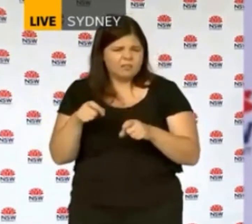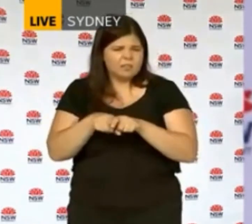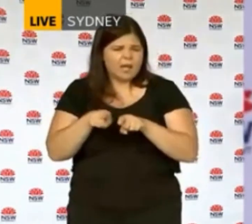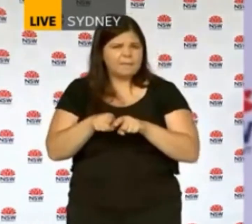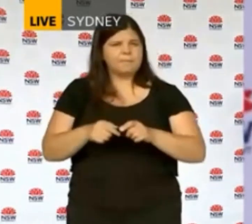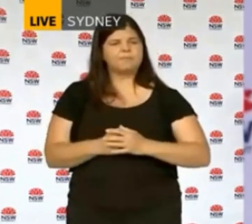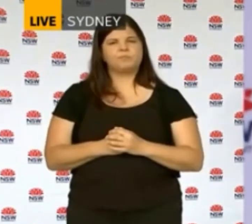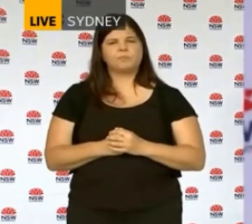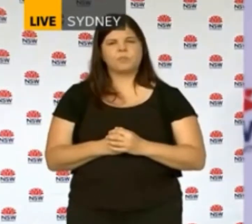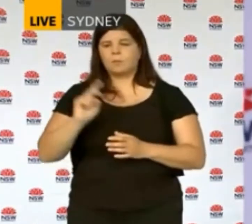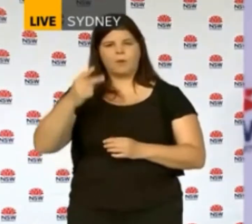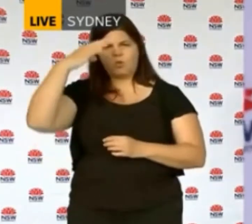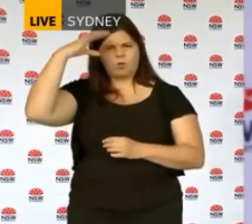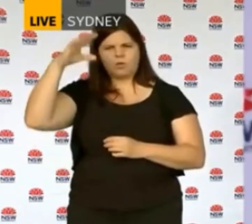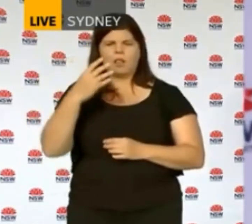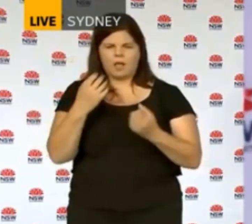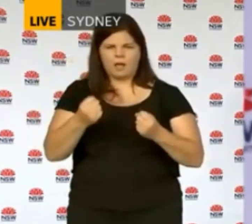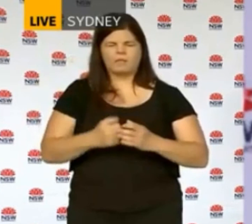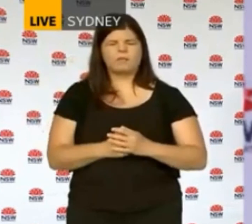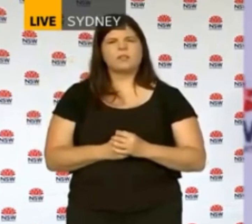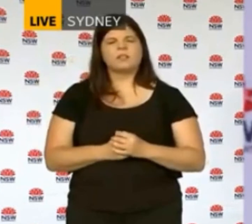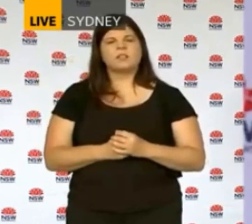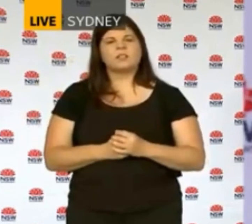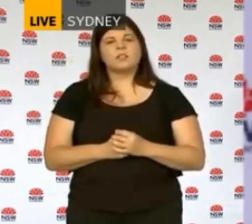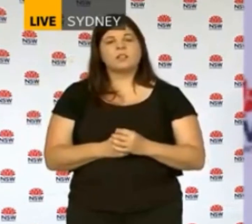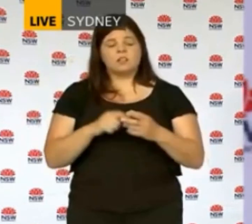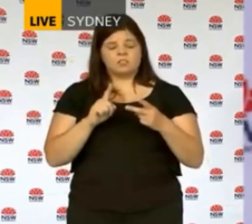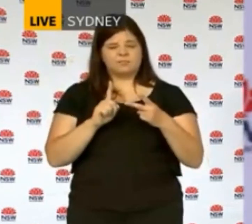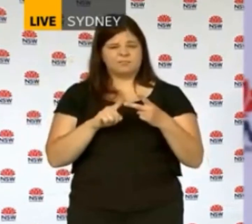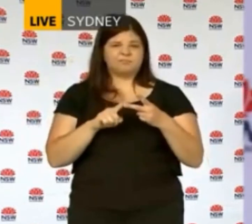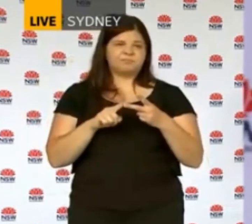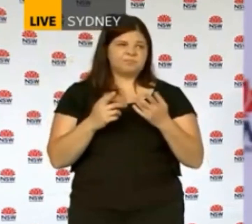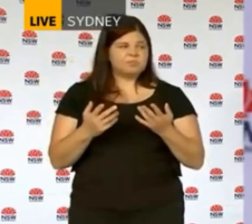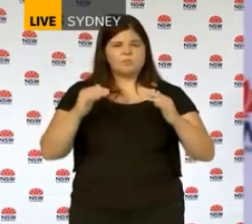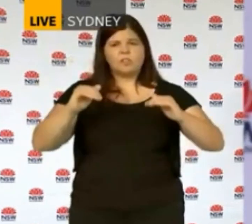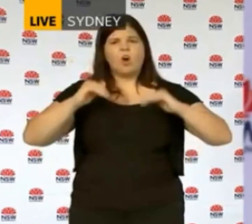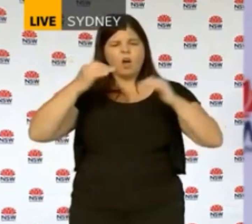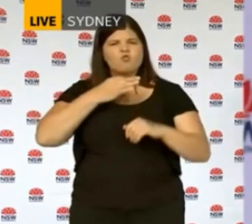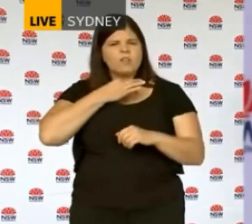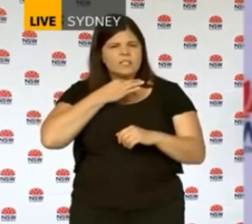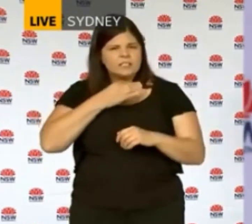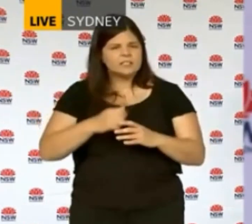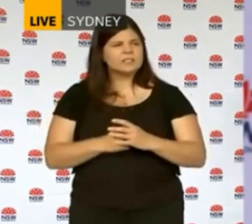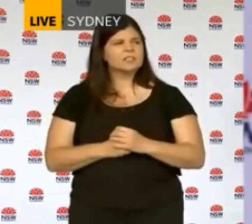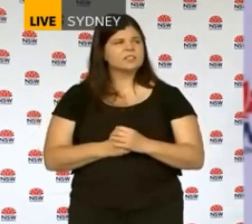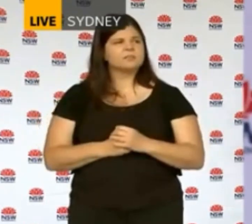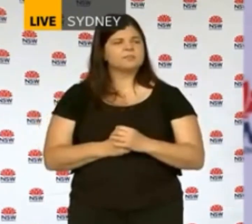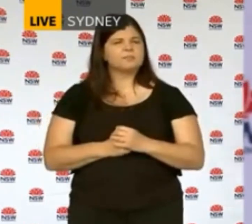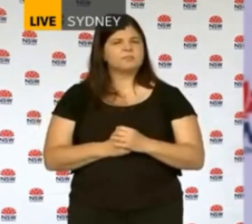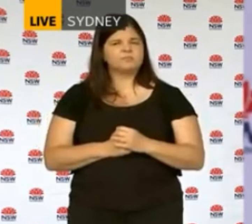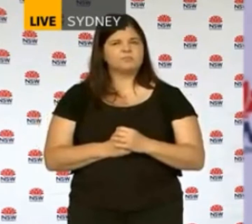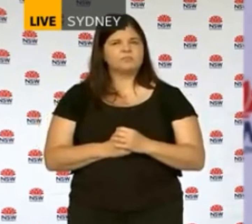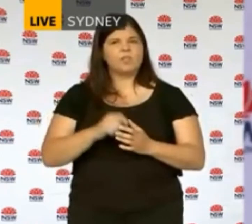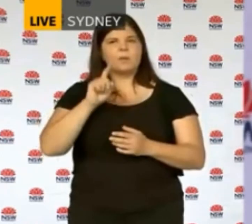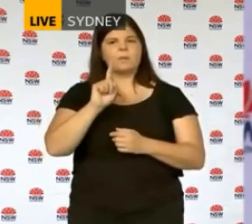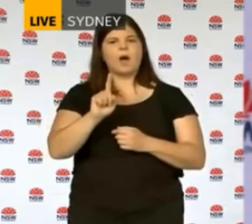but it is stronger. Clearly, people know that there is a higher infection burden and higher risk. We've got that commensurate increase, but